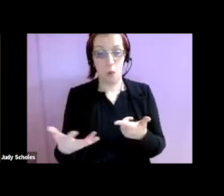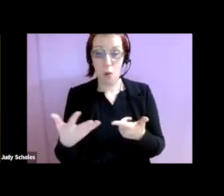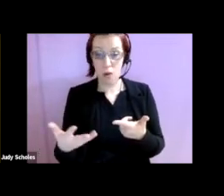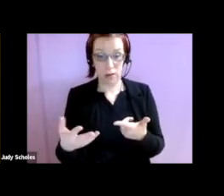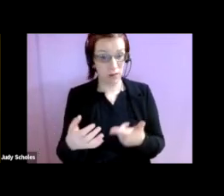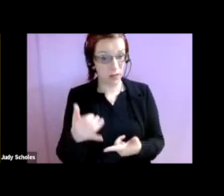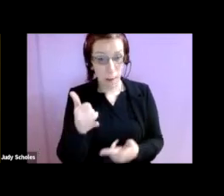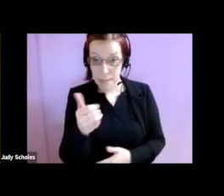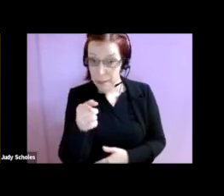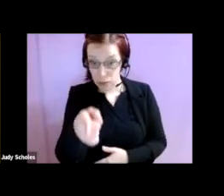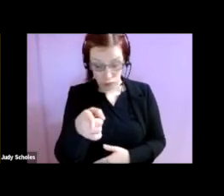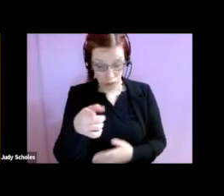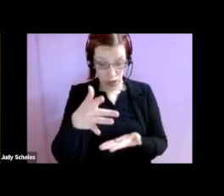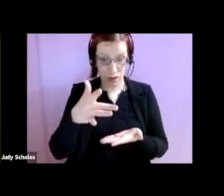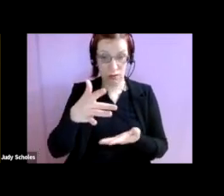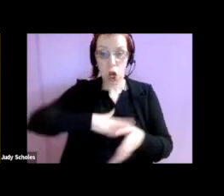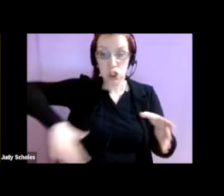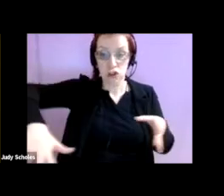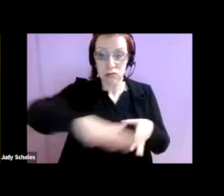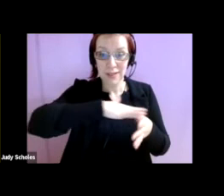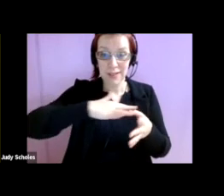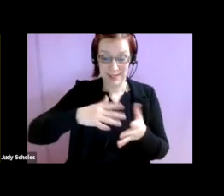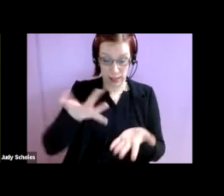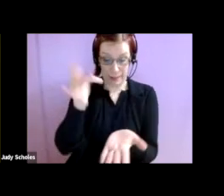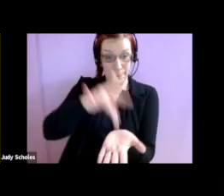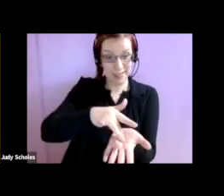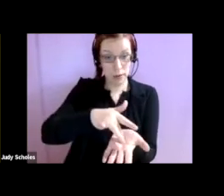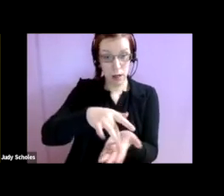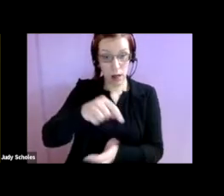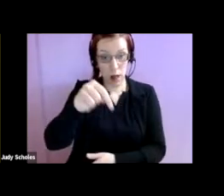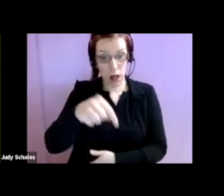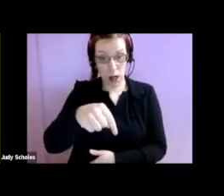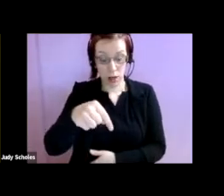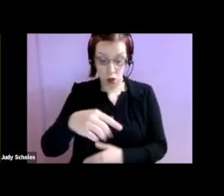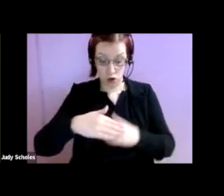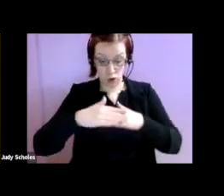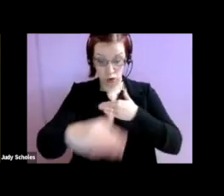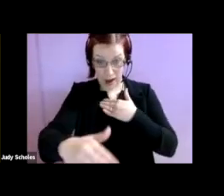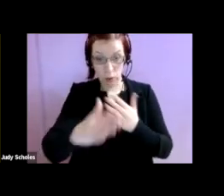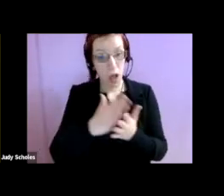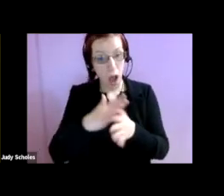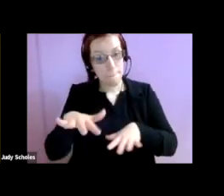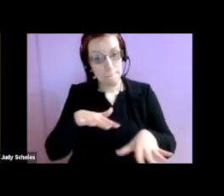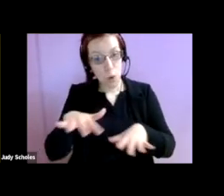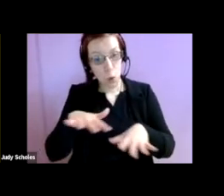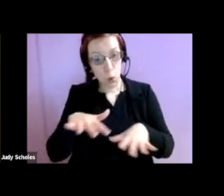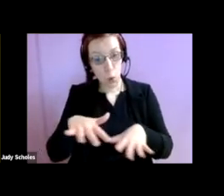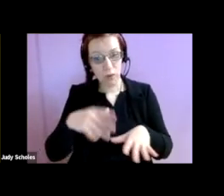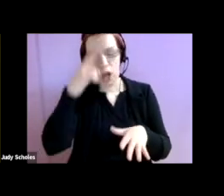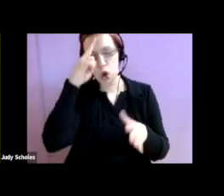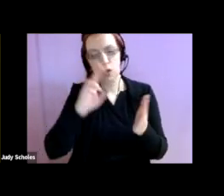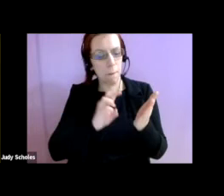middle of a continent, the ground actually at quite low frequencies moves. There's something called the microseismic